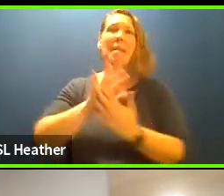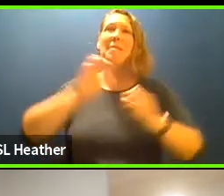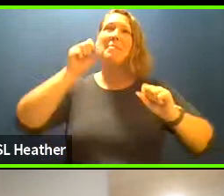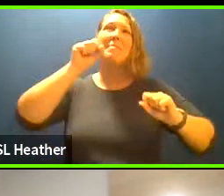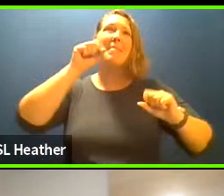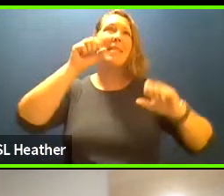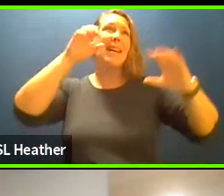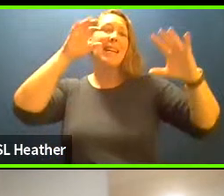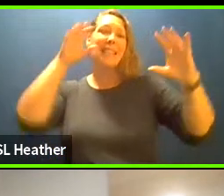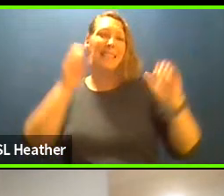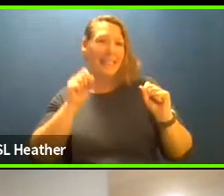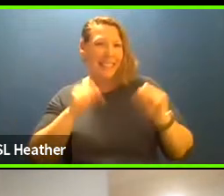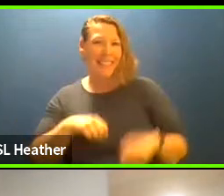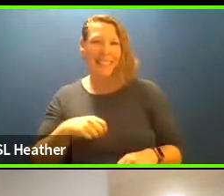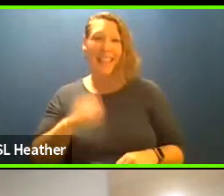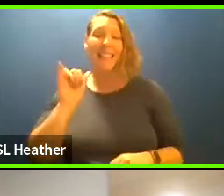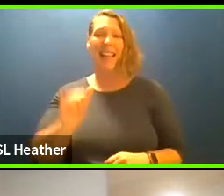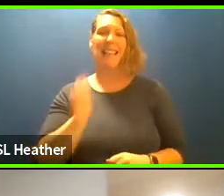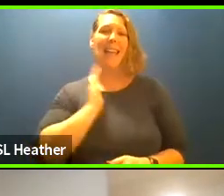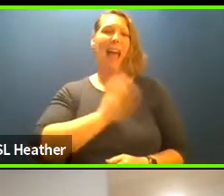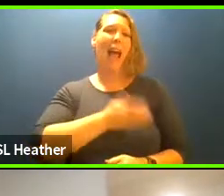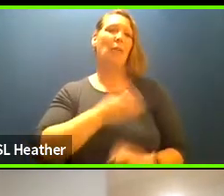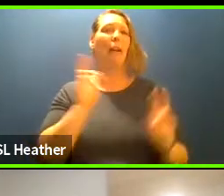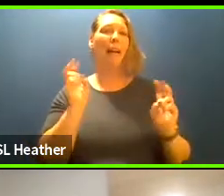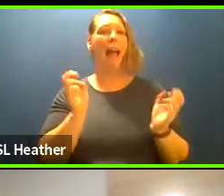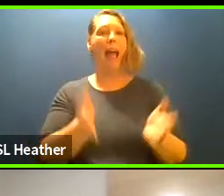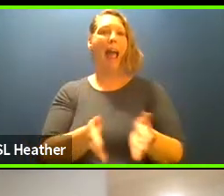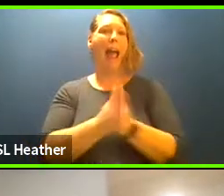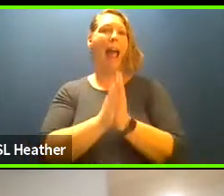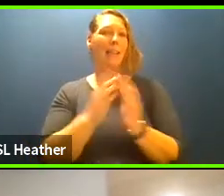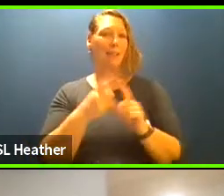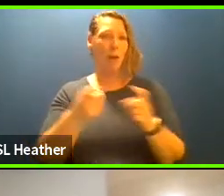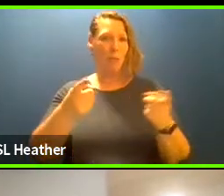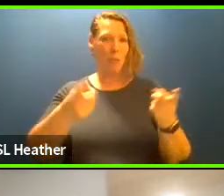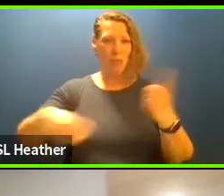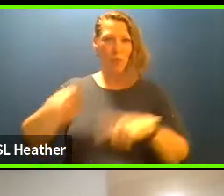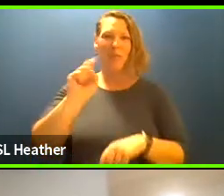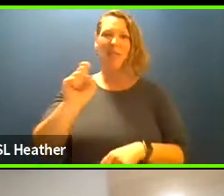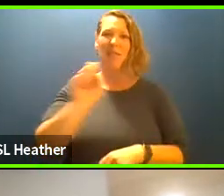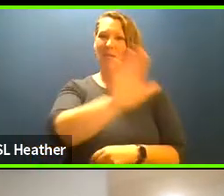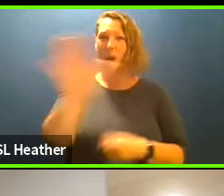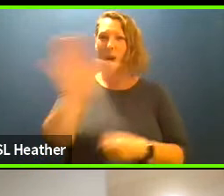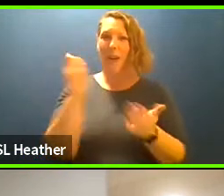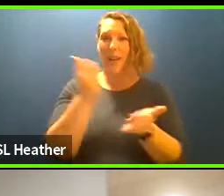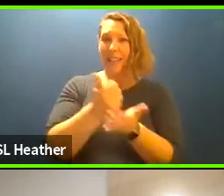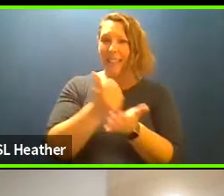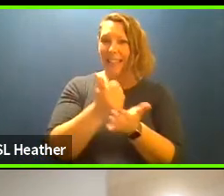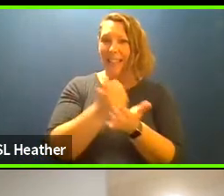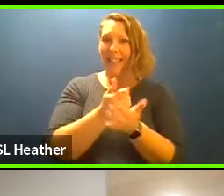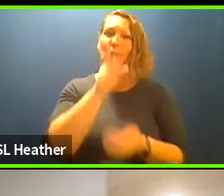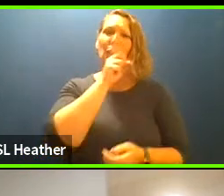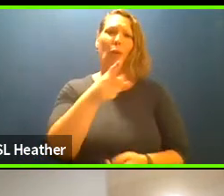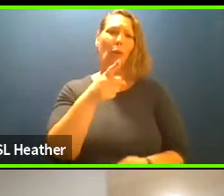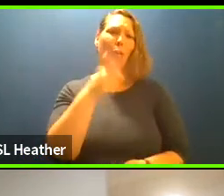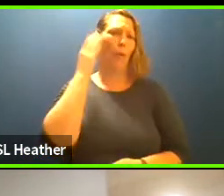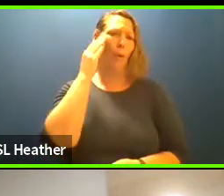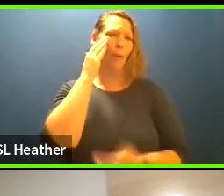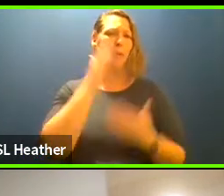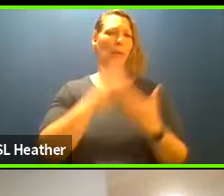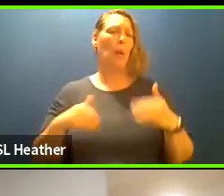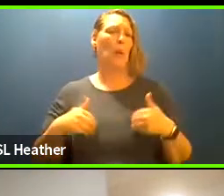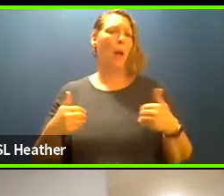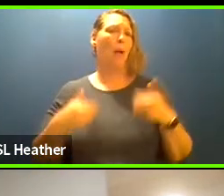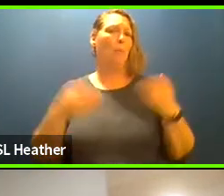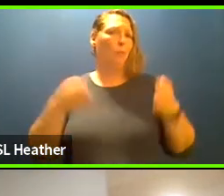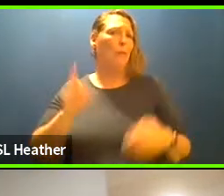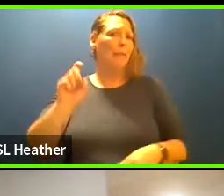that's our ask of all of you. We need assistance, and I'm sure we all know some young person out there who